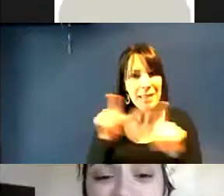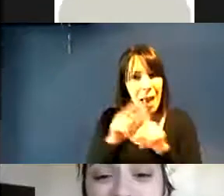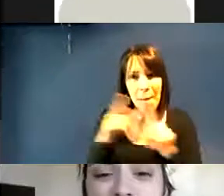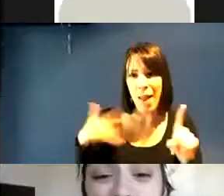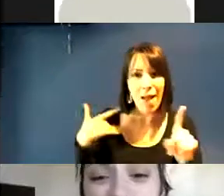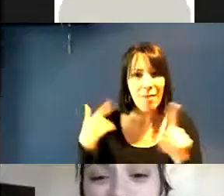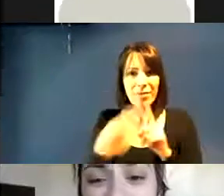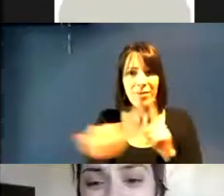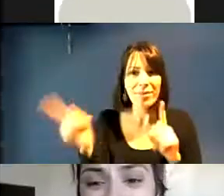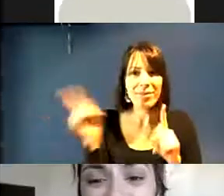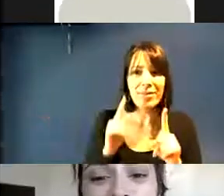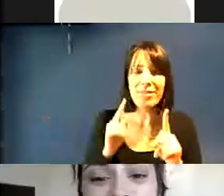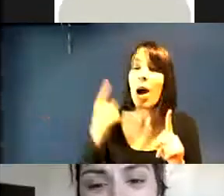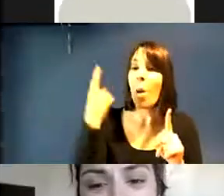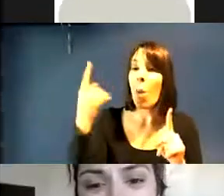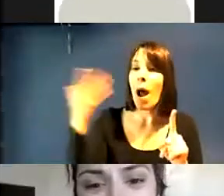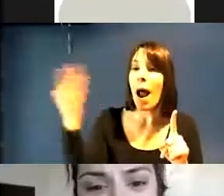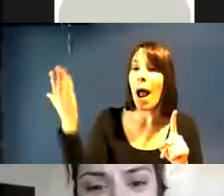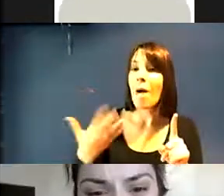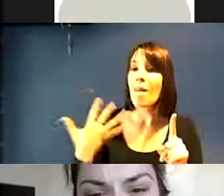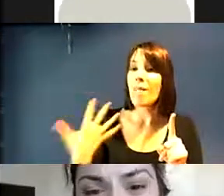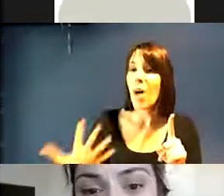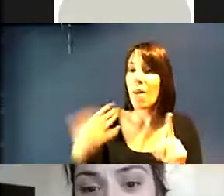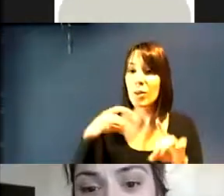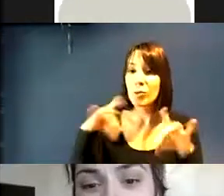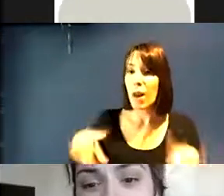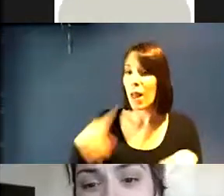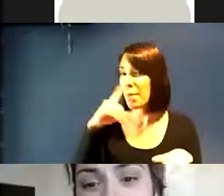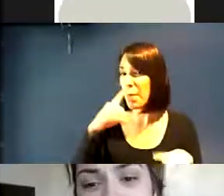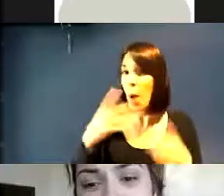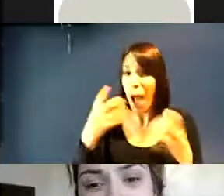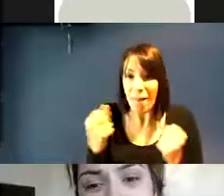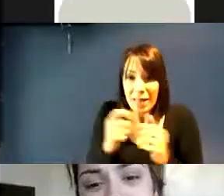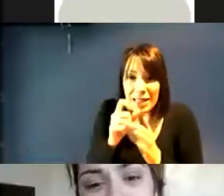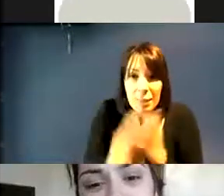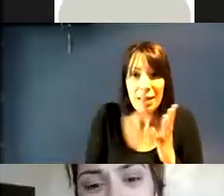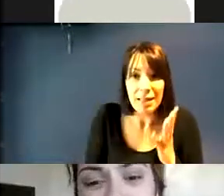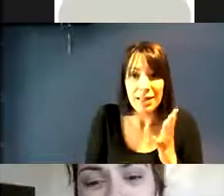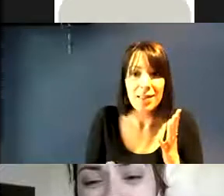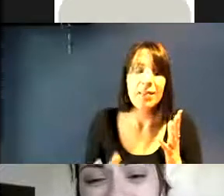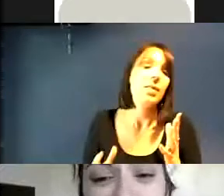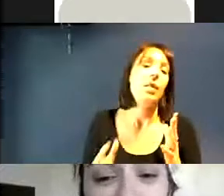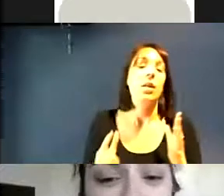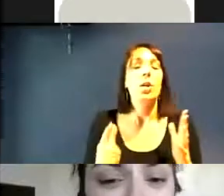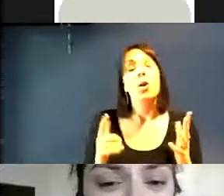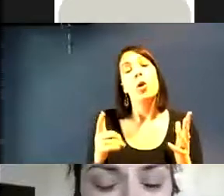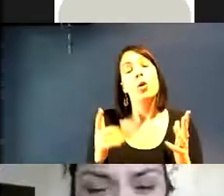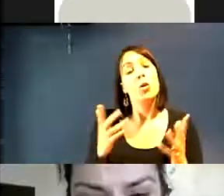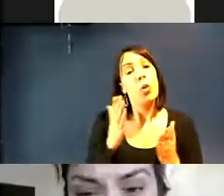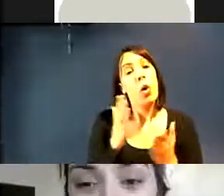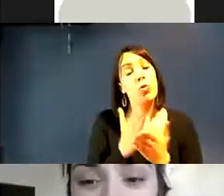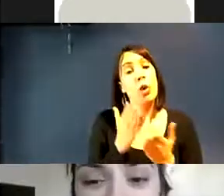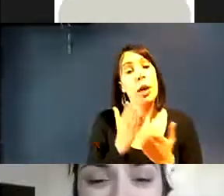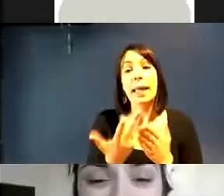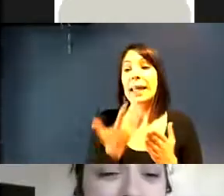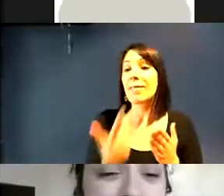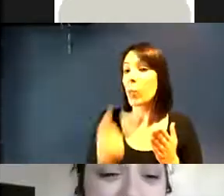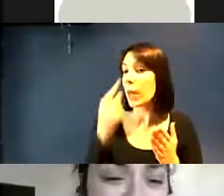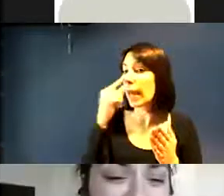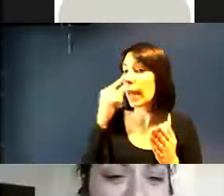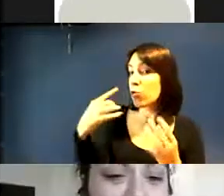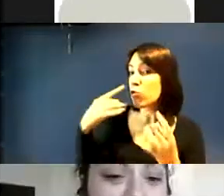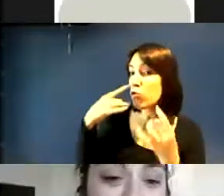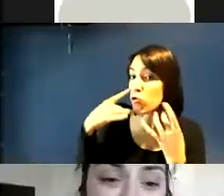approximately 1 in 5 Australians have a disability? So by showing that these